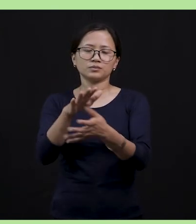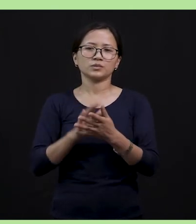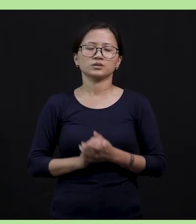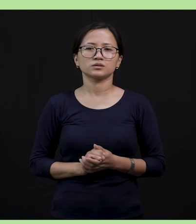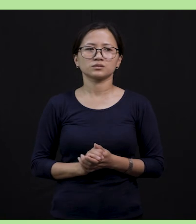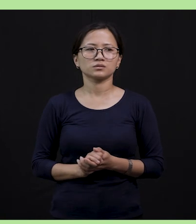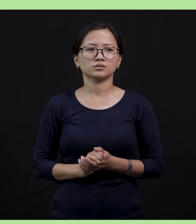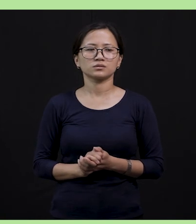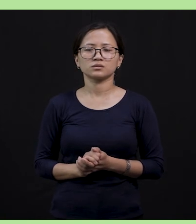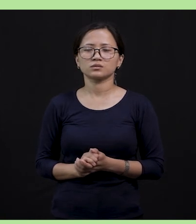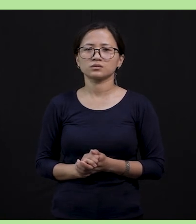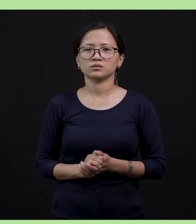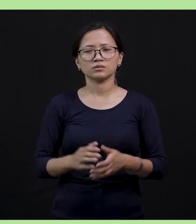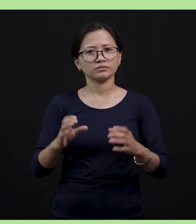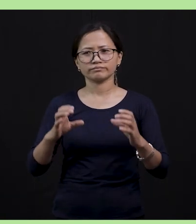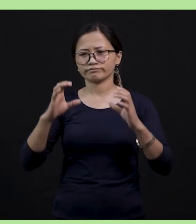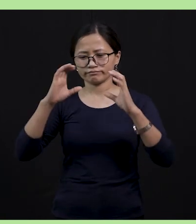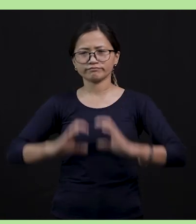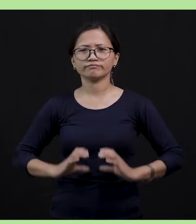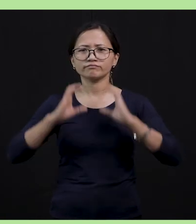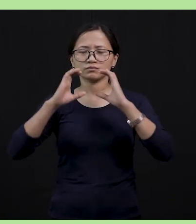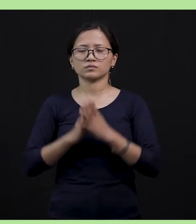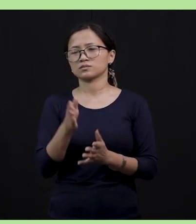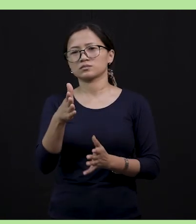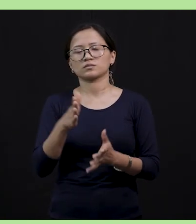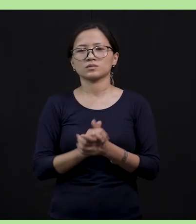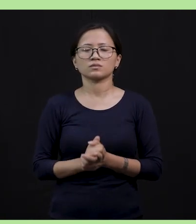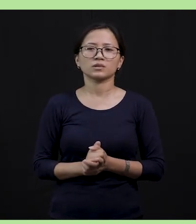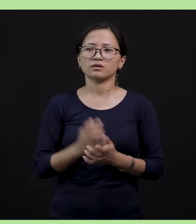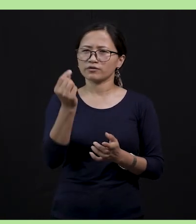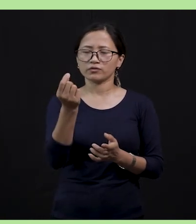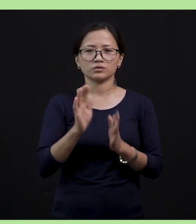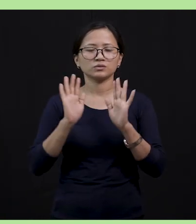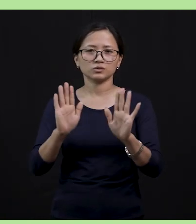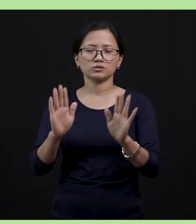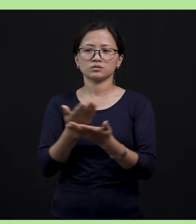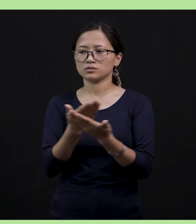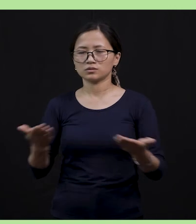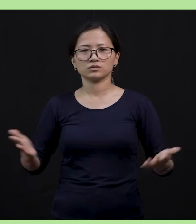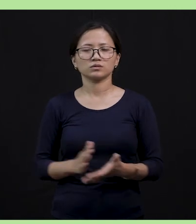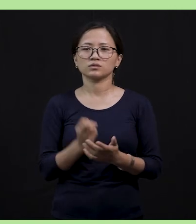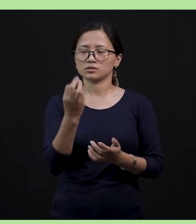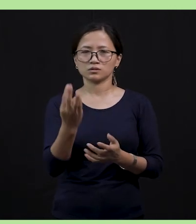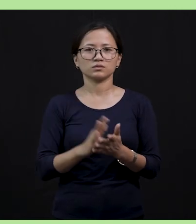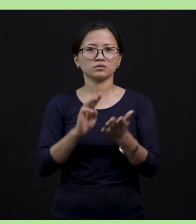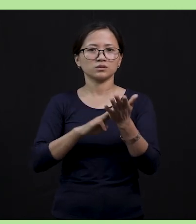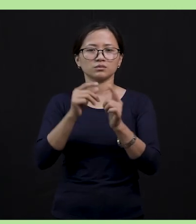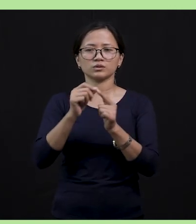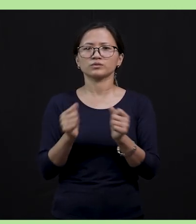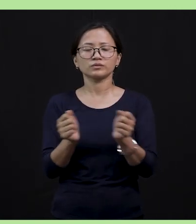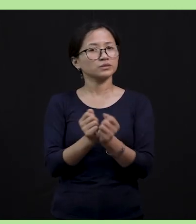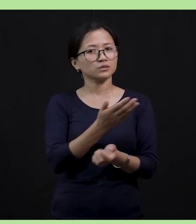remember, if they pass the no confidence motion, it can be only passed if you have those number of MPs with